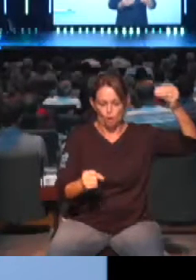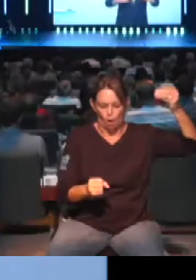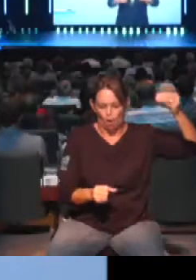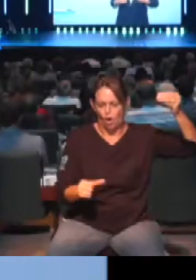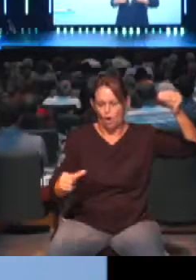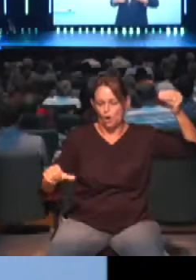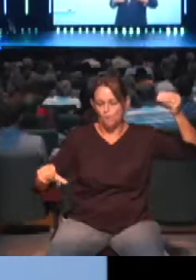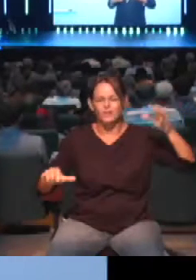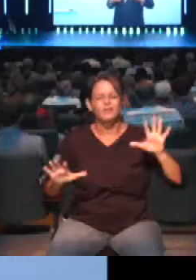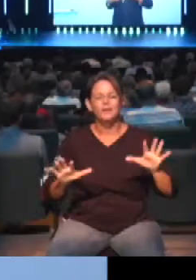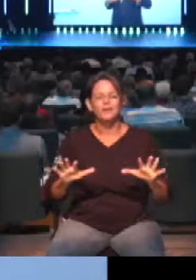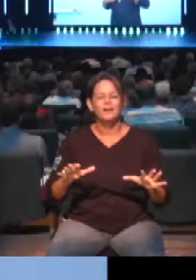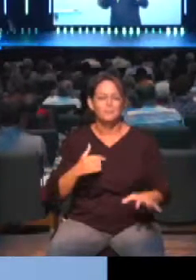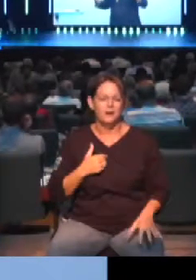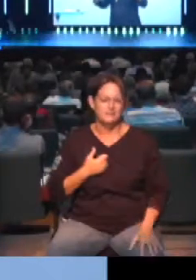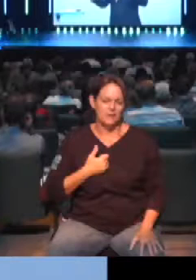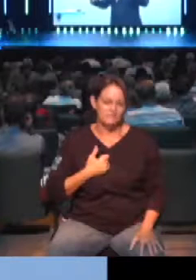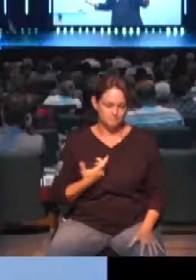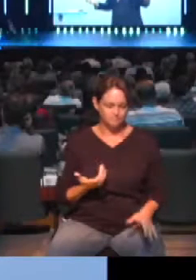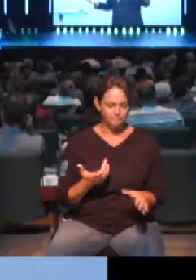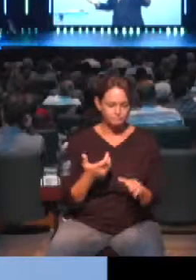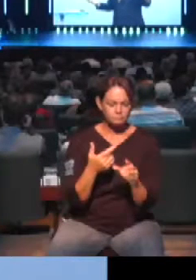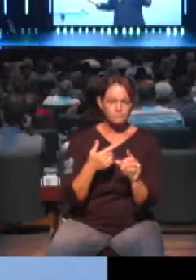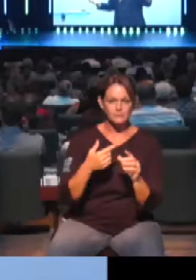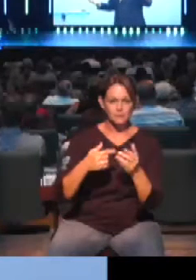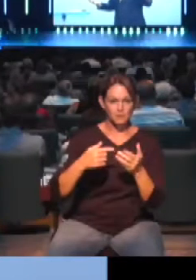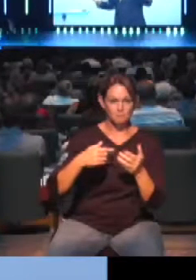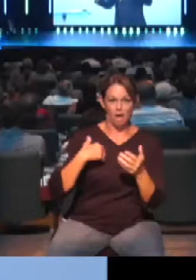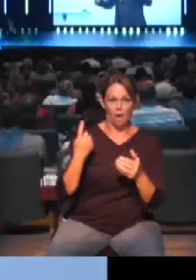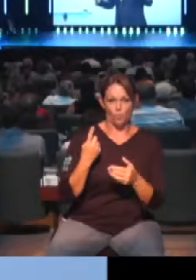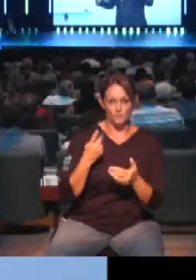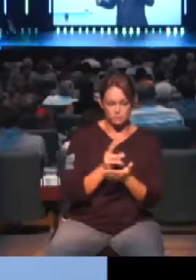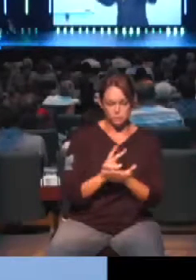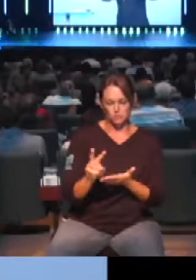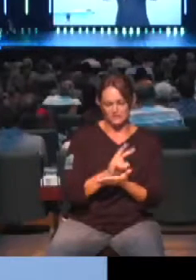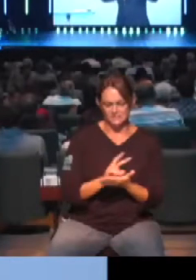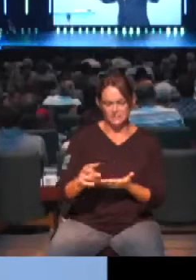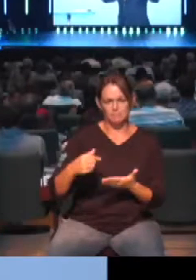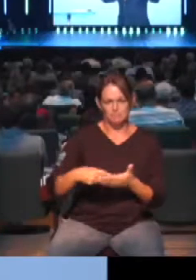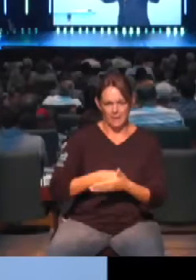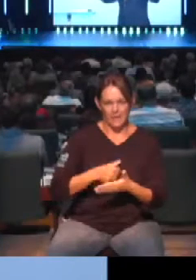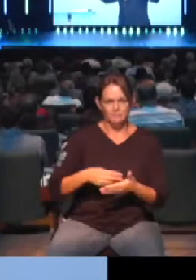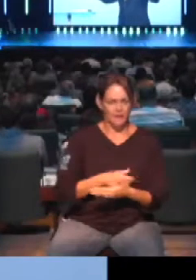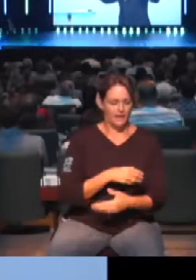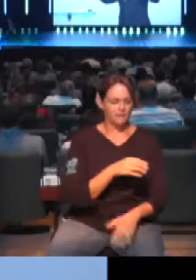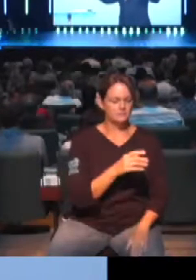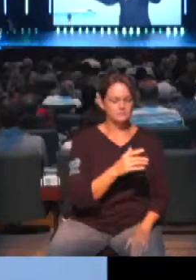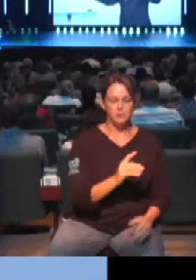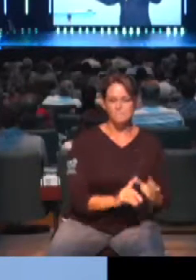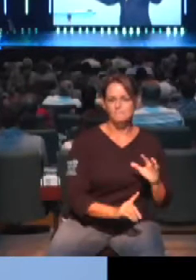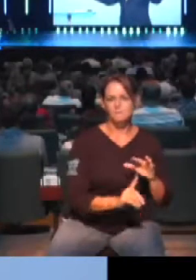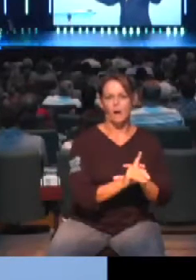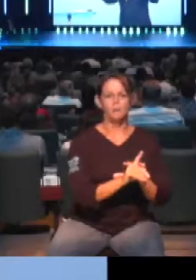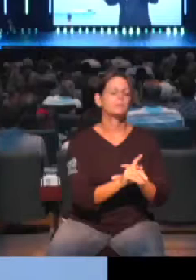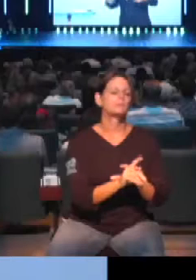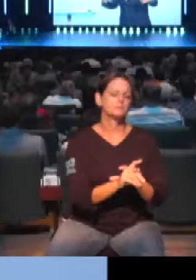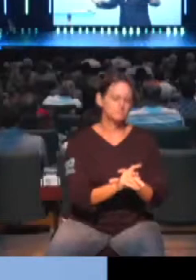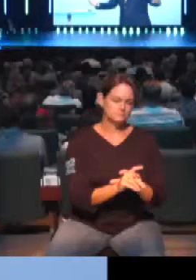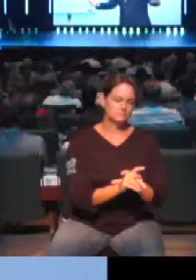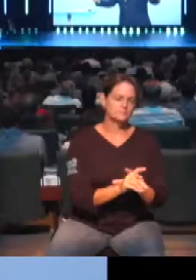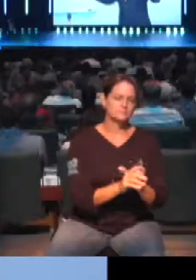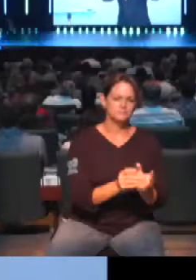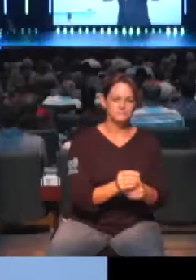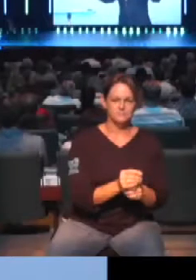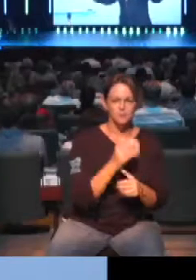right? Here's the way I do it. I get paid on the 15th and the 30th, all right? My wife says it magically appears in our account on the 15th and 30th. It's